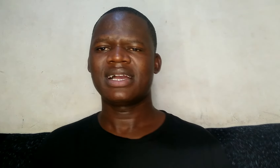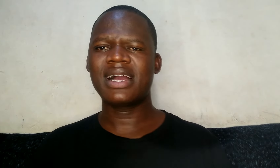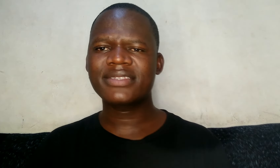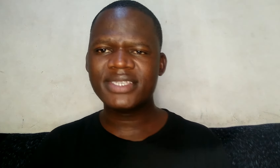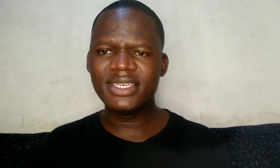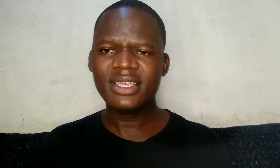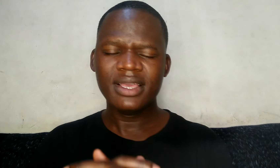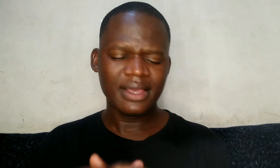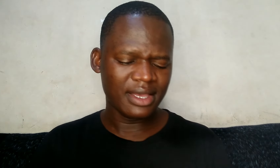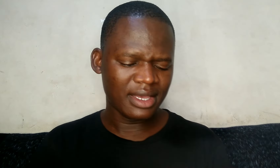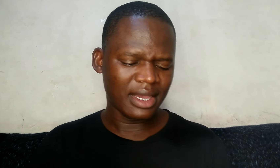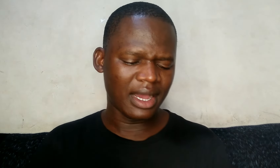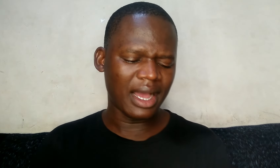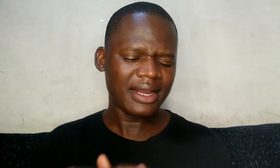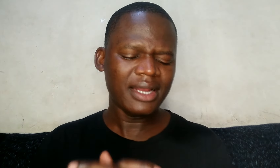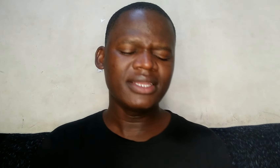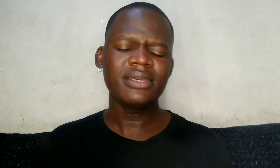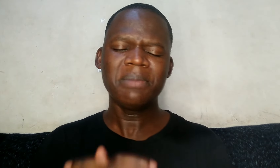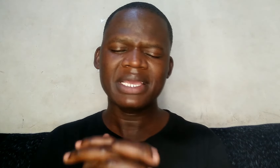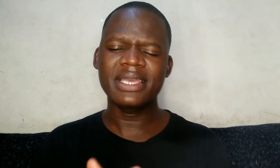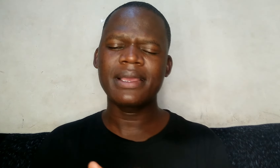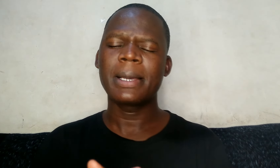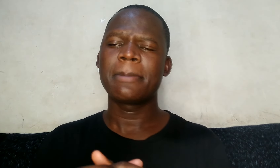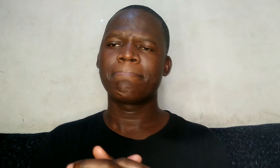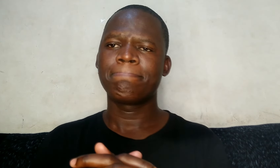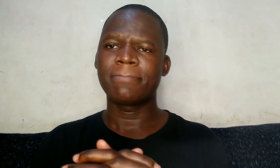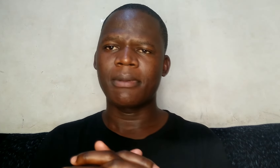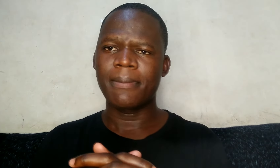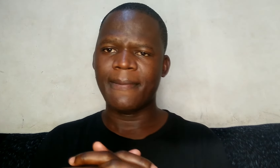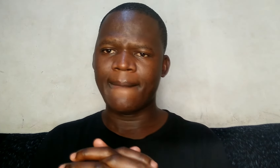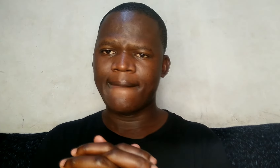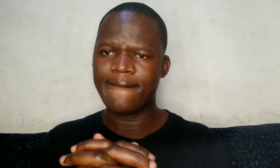hardly asking, are hardly making